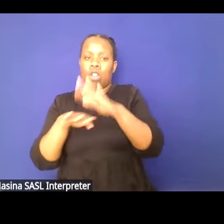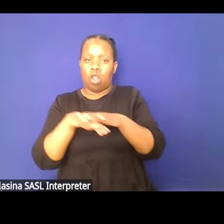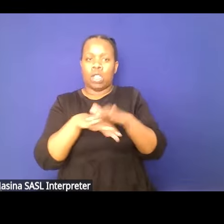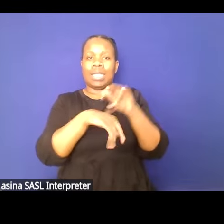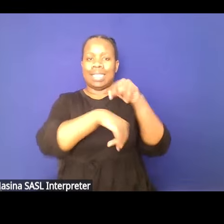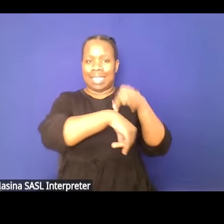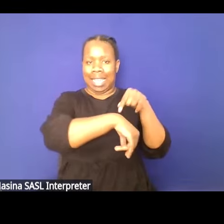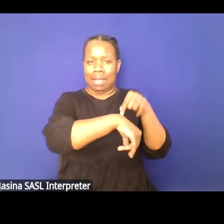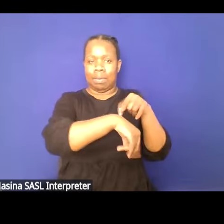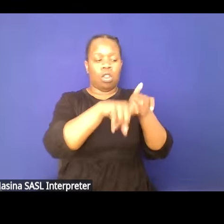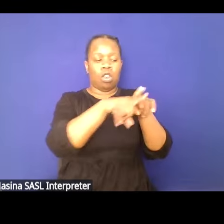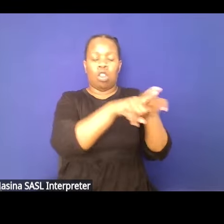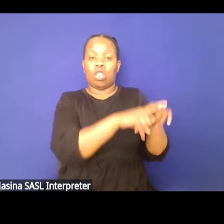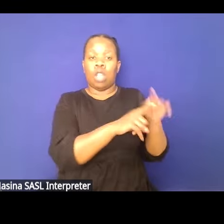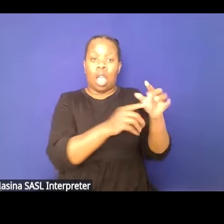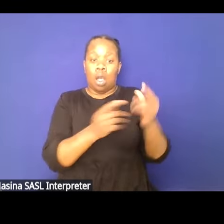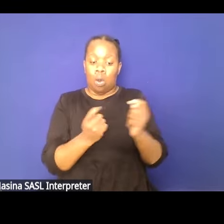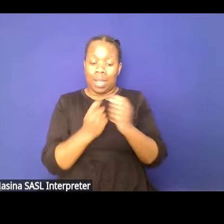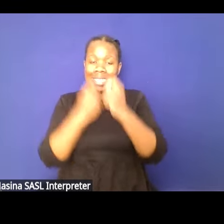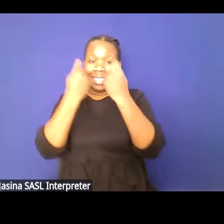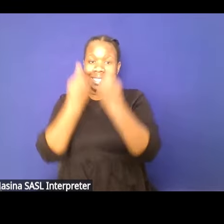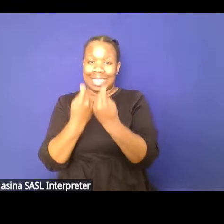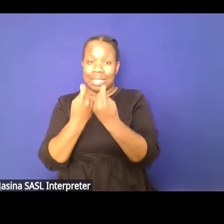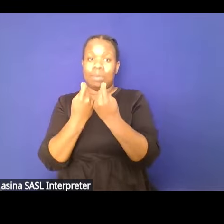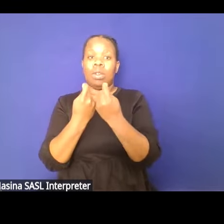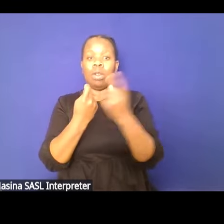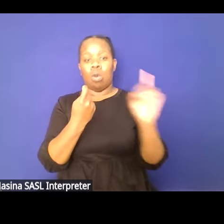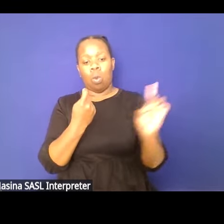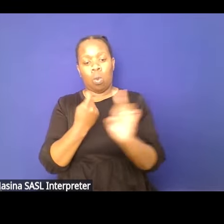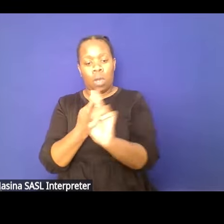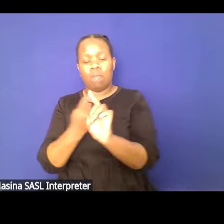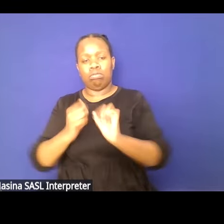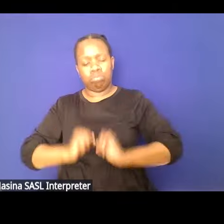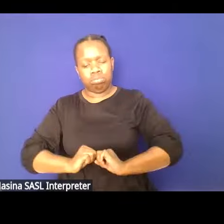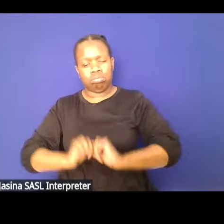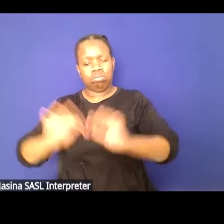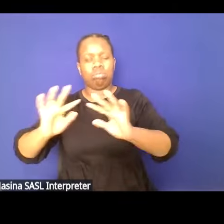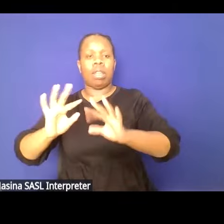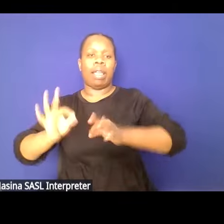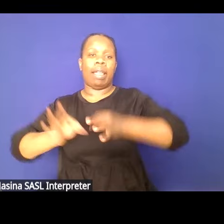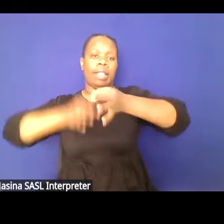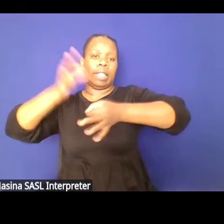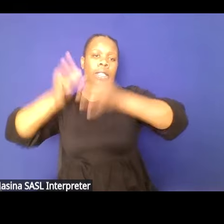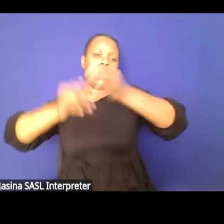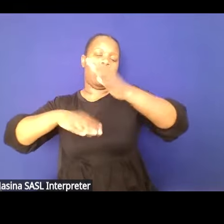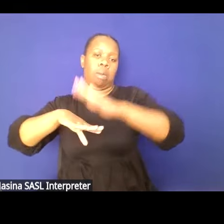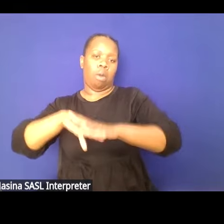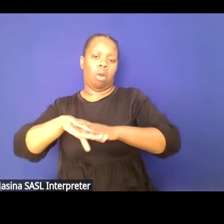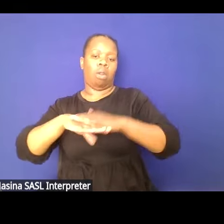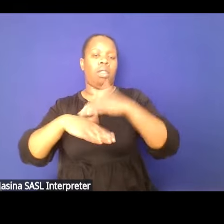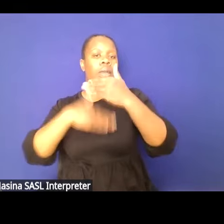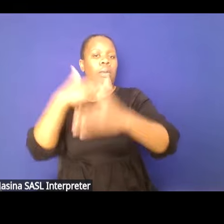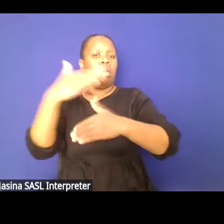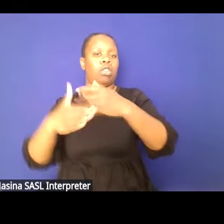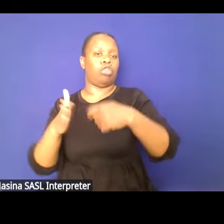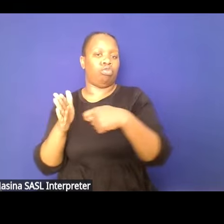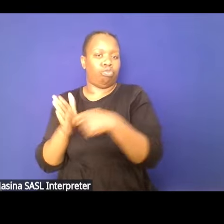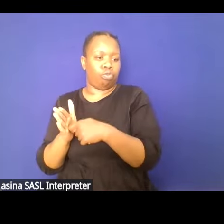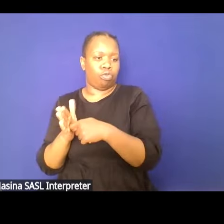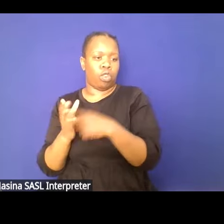here to provide a broad overview of the SARS procurement process. Both